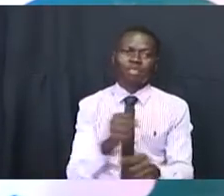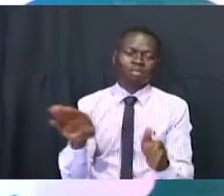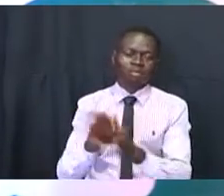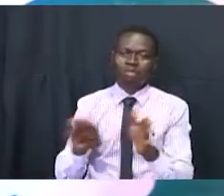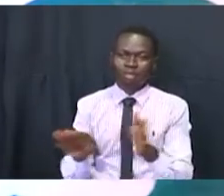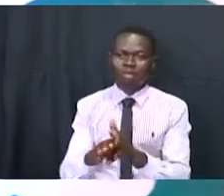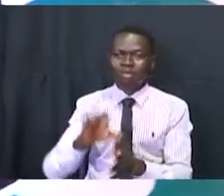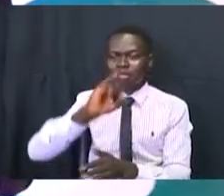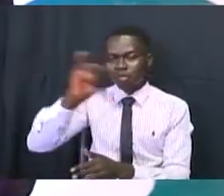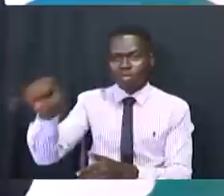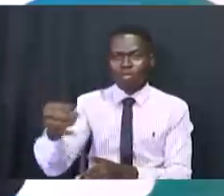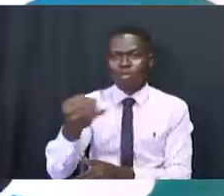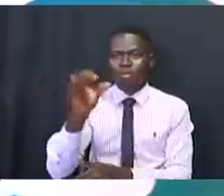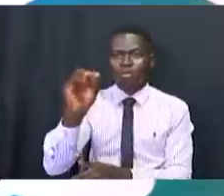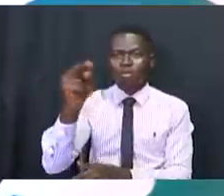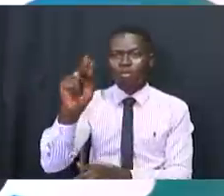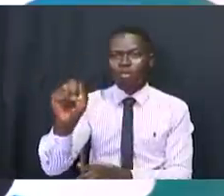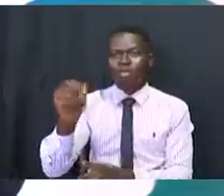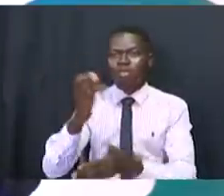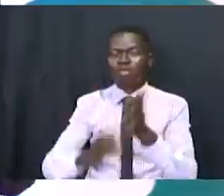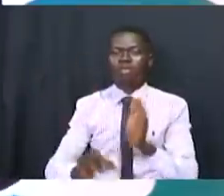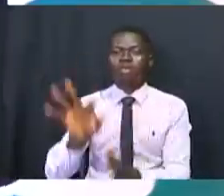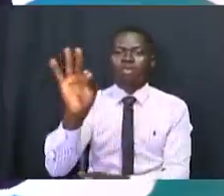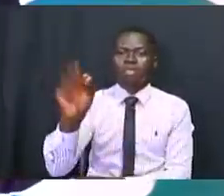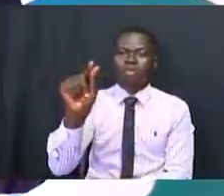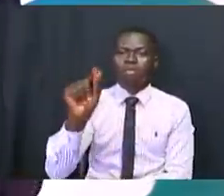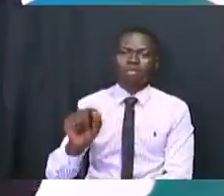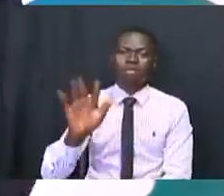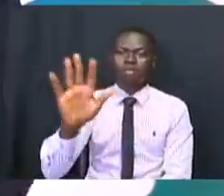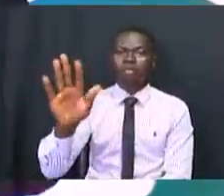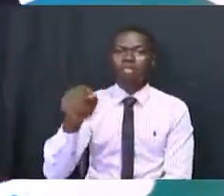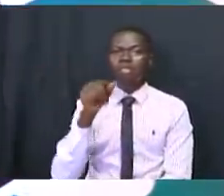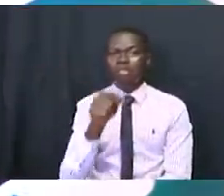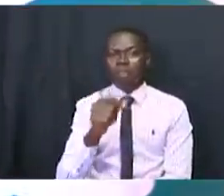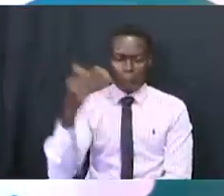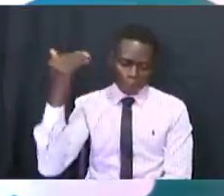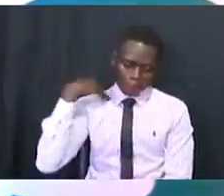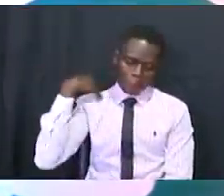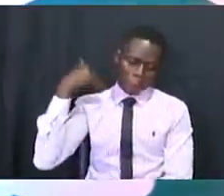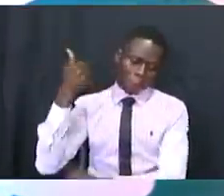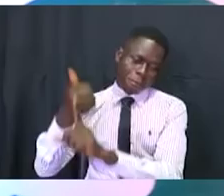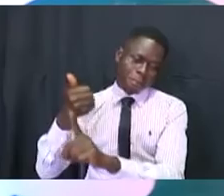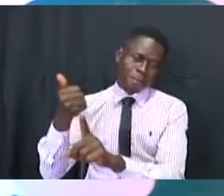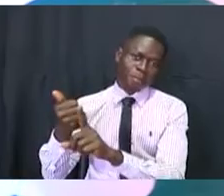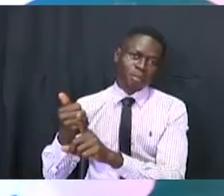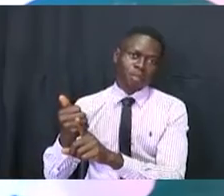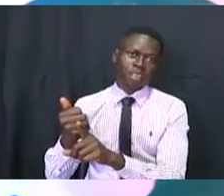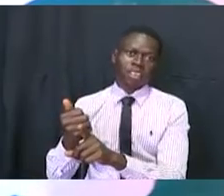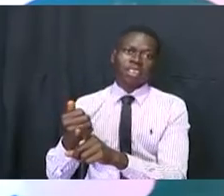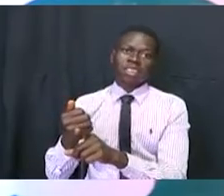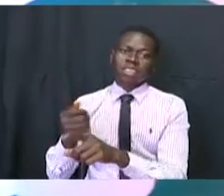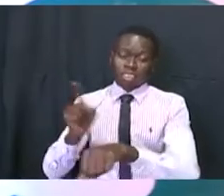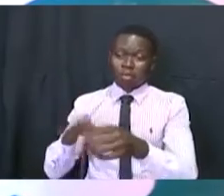like it, John chapter 9, verse 5. John 9, 5. This is the master himself. While I am